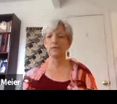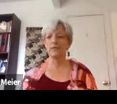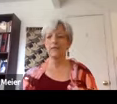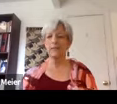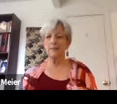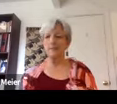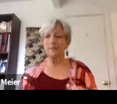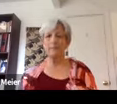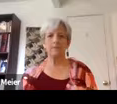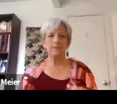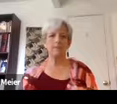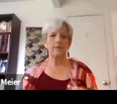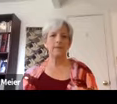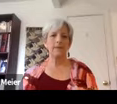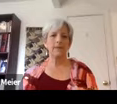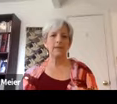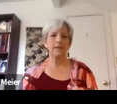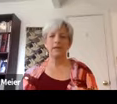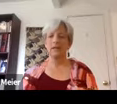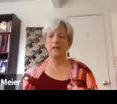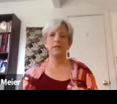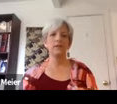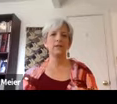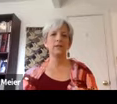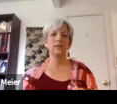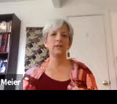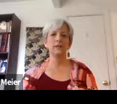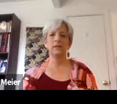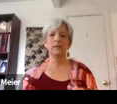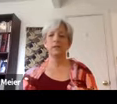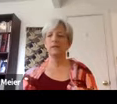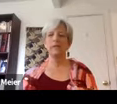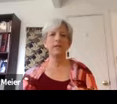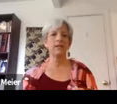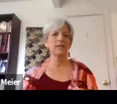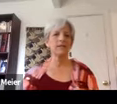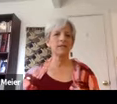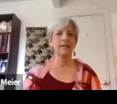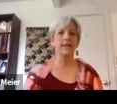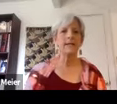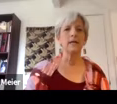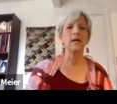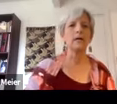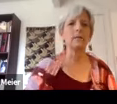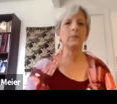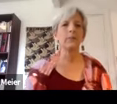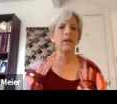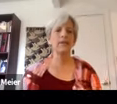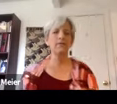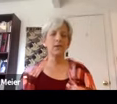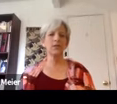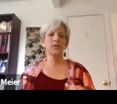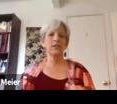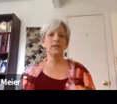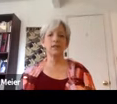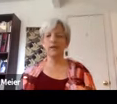outcomes. I do need to mention the limitations of the study. And